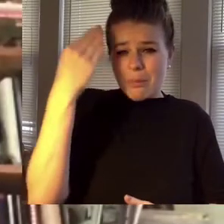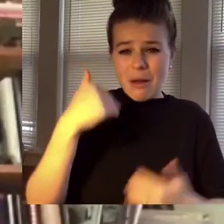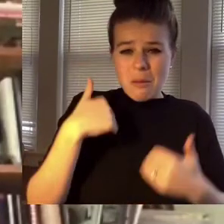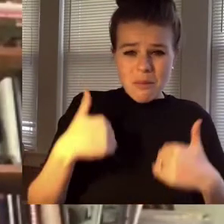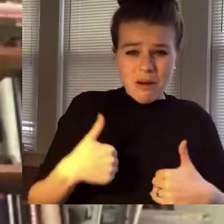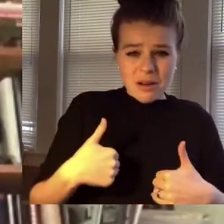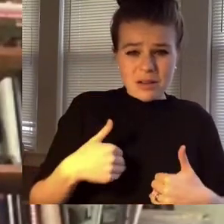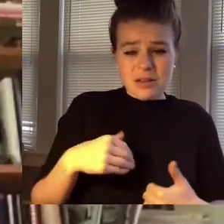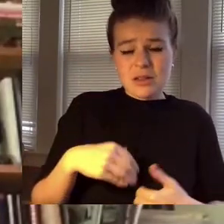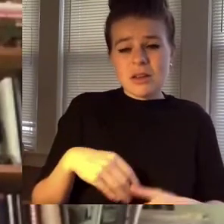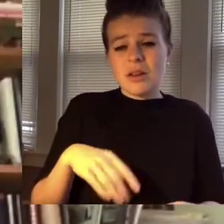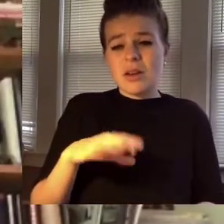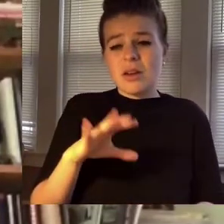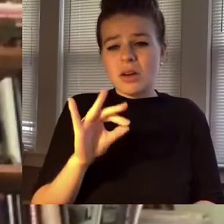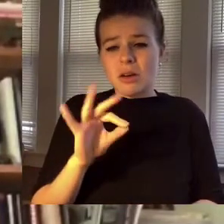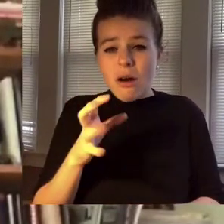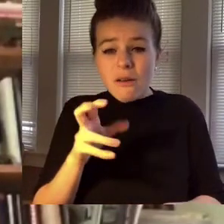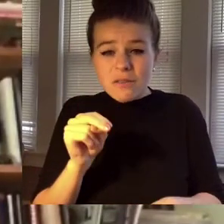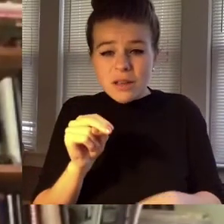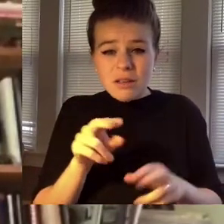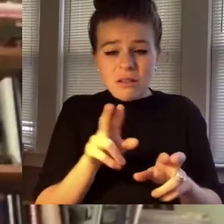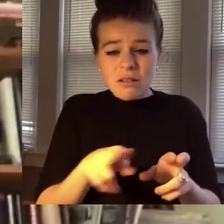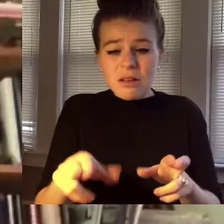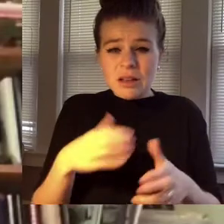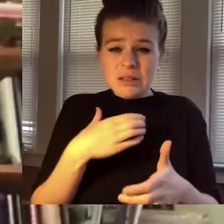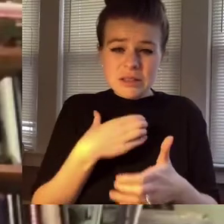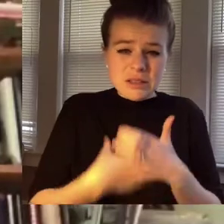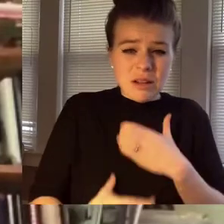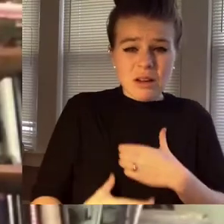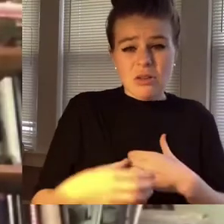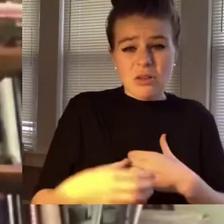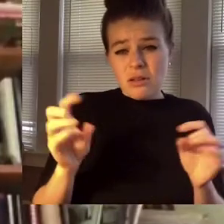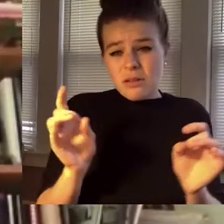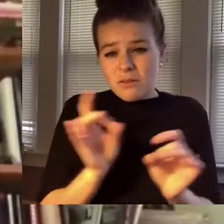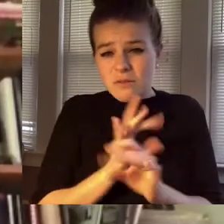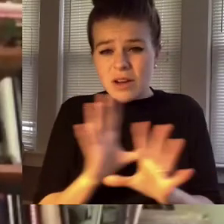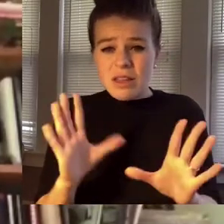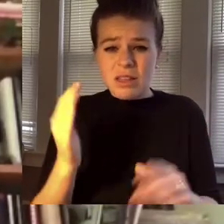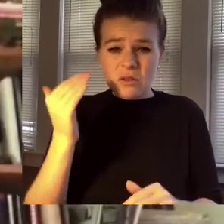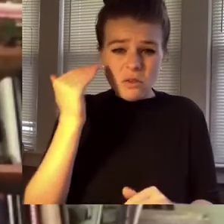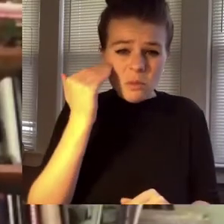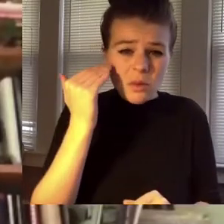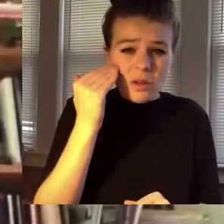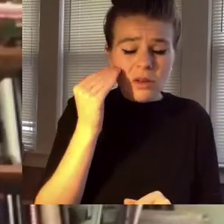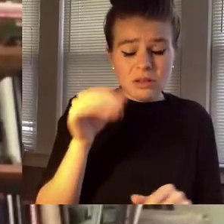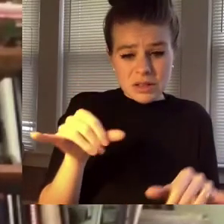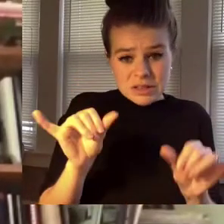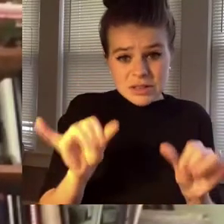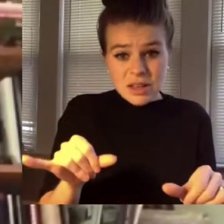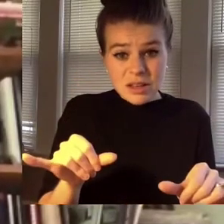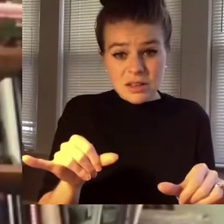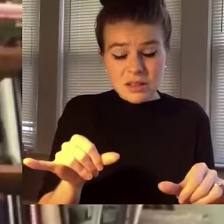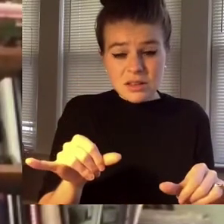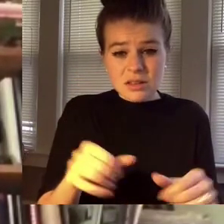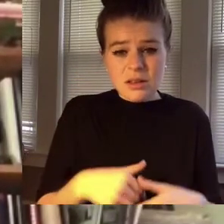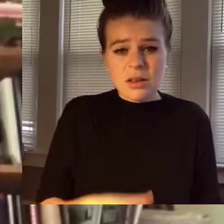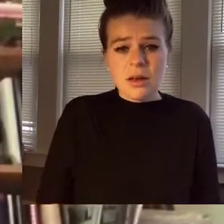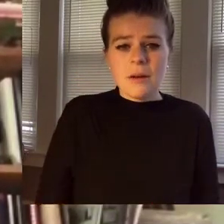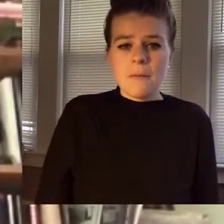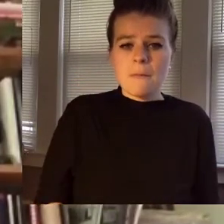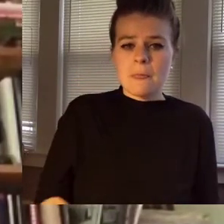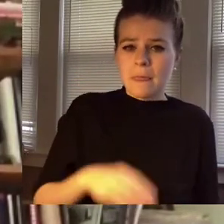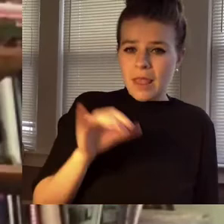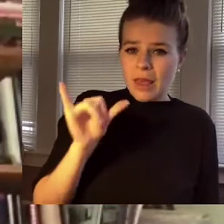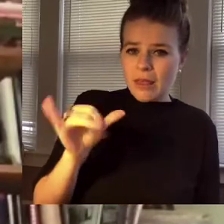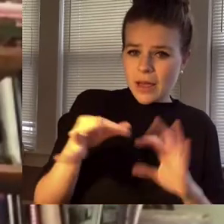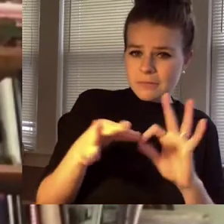by desire and violence, familiar as this. And that saying, that